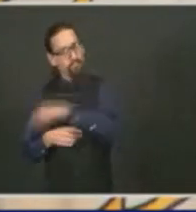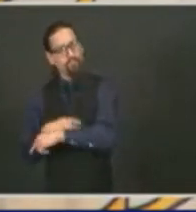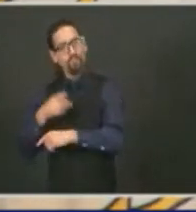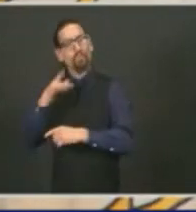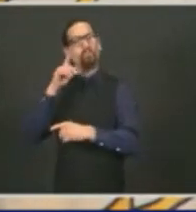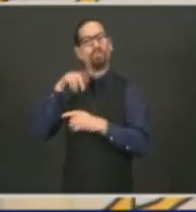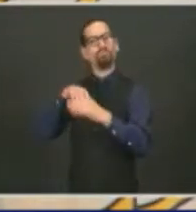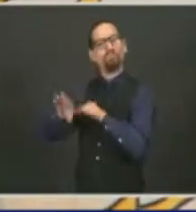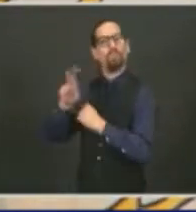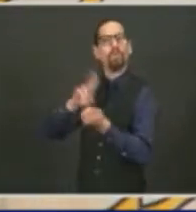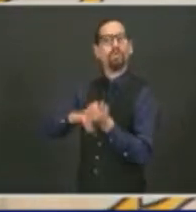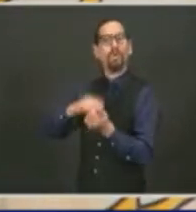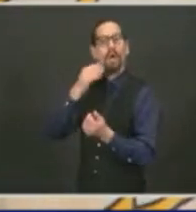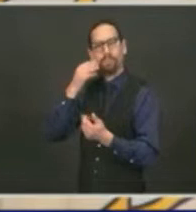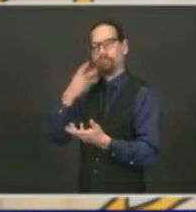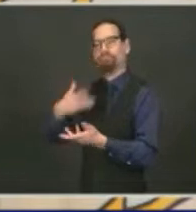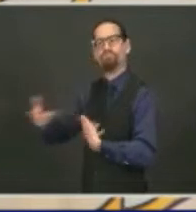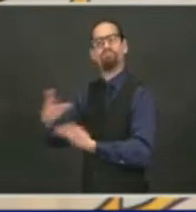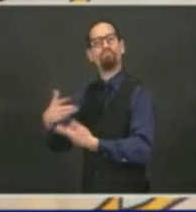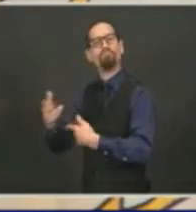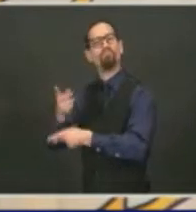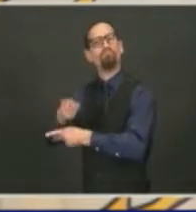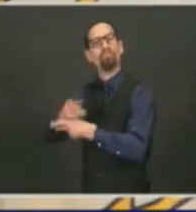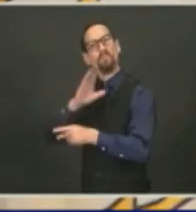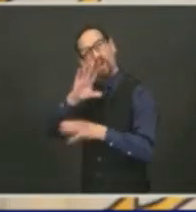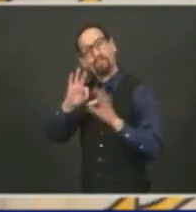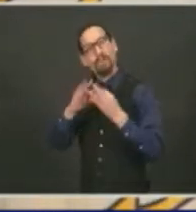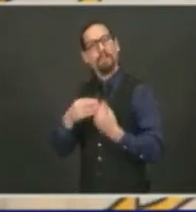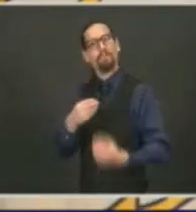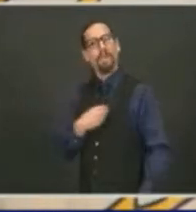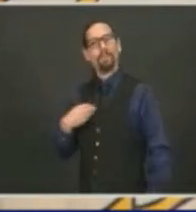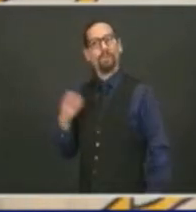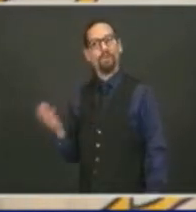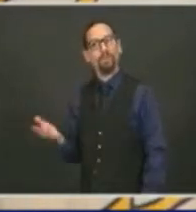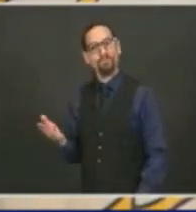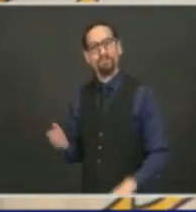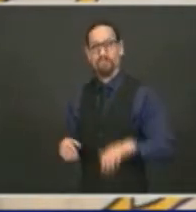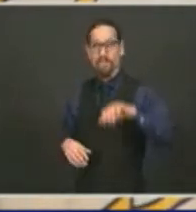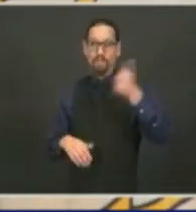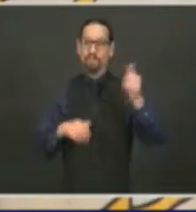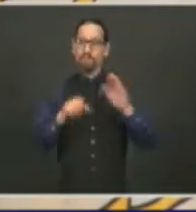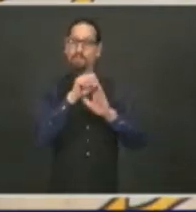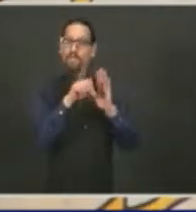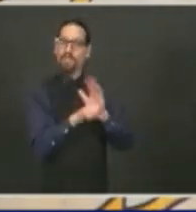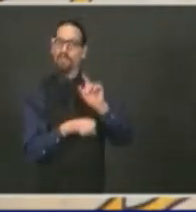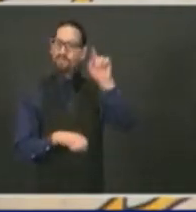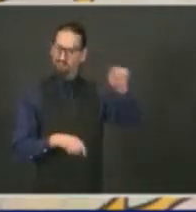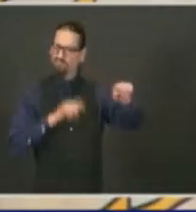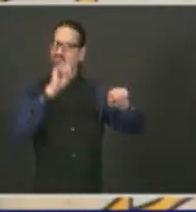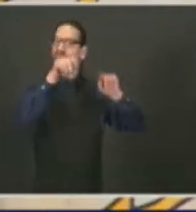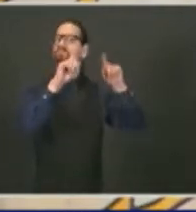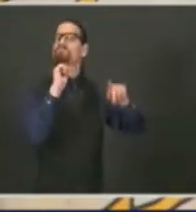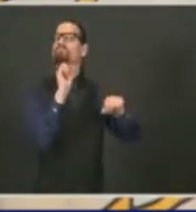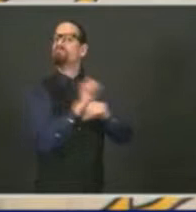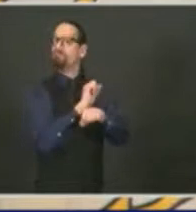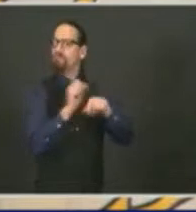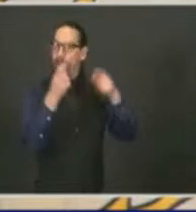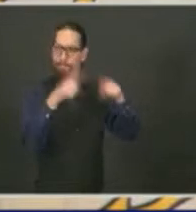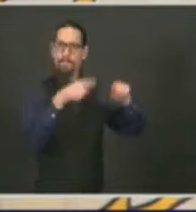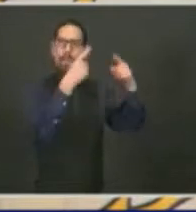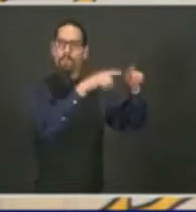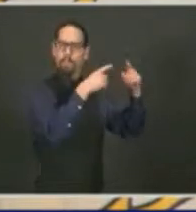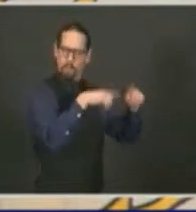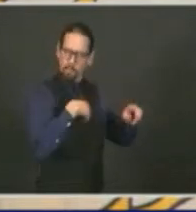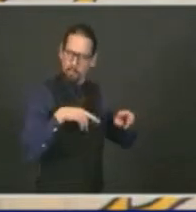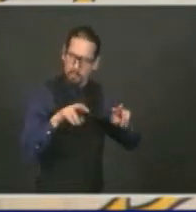an initiative that has been happening in a number of other states. The Department of Health has looked into it extensively, and they've just given the